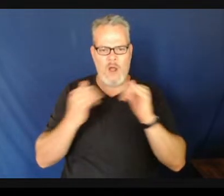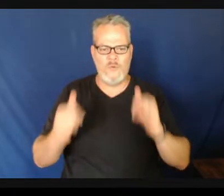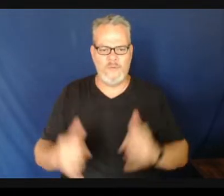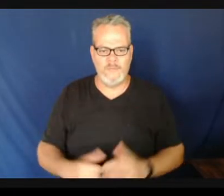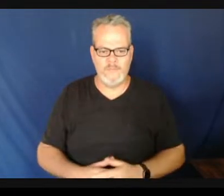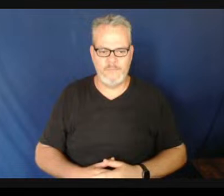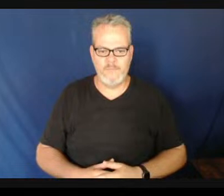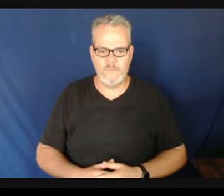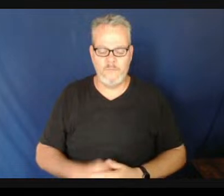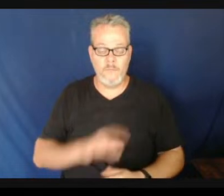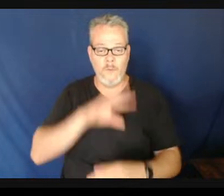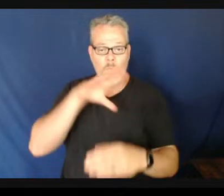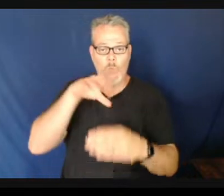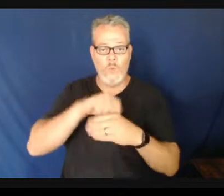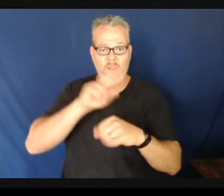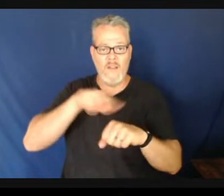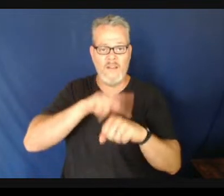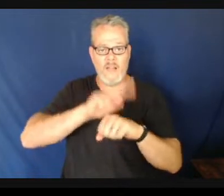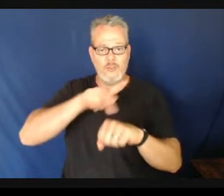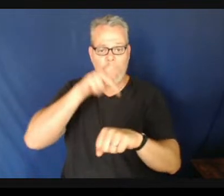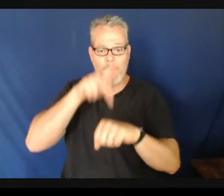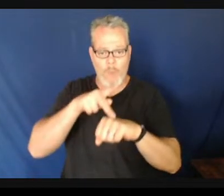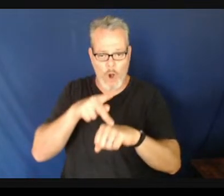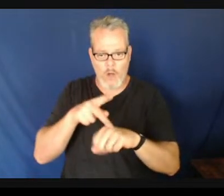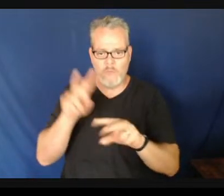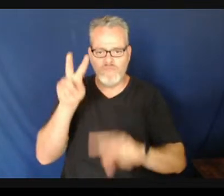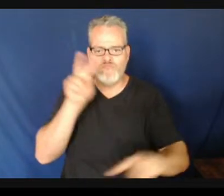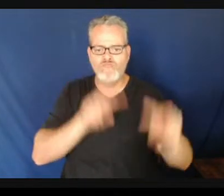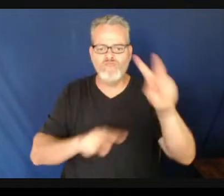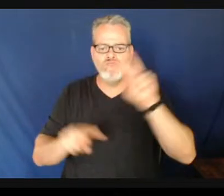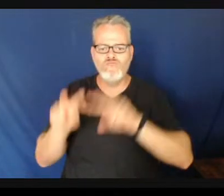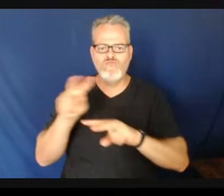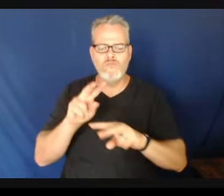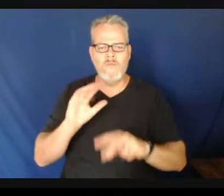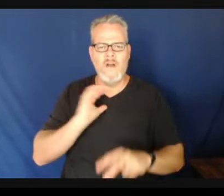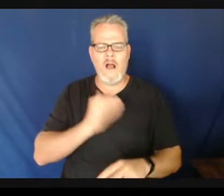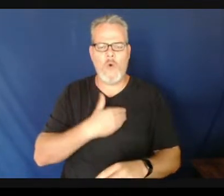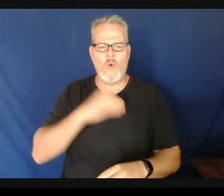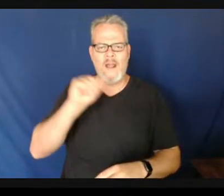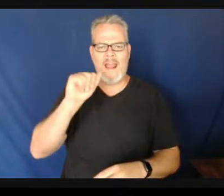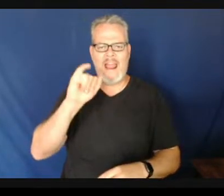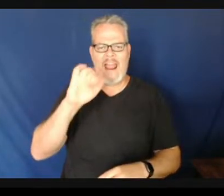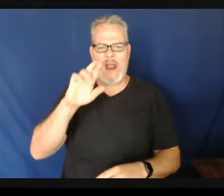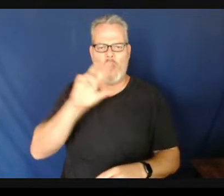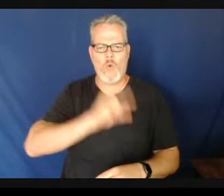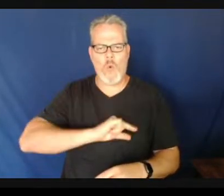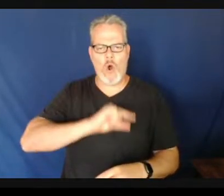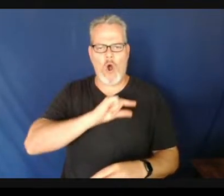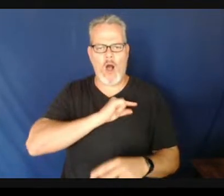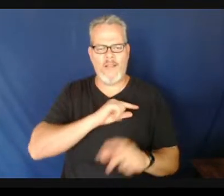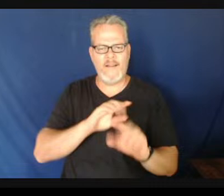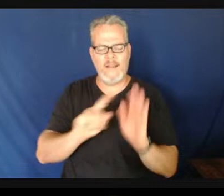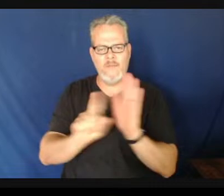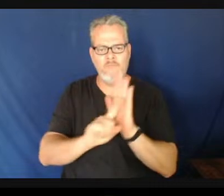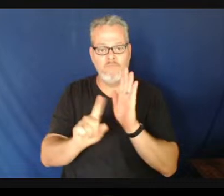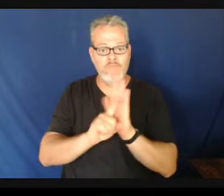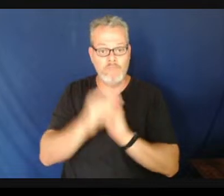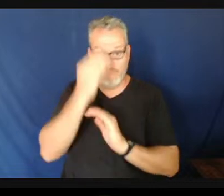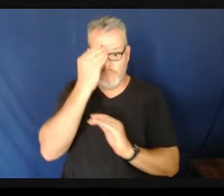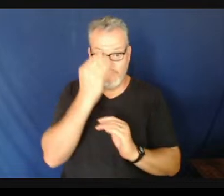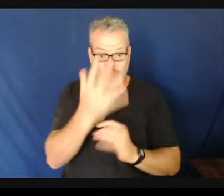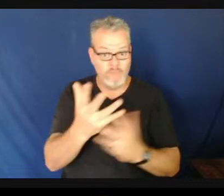Within a national park, let's look at their own air quality alerts. Looks like their campground monitor is offline right